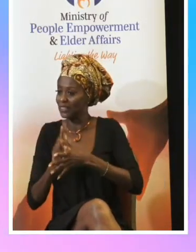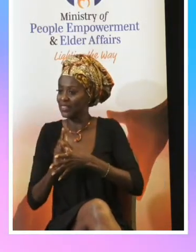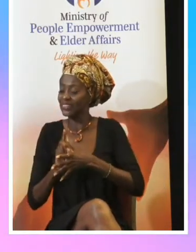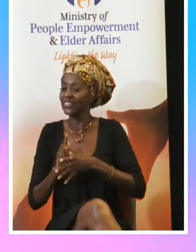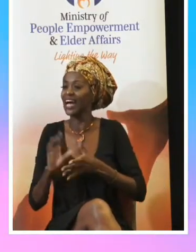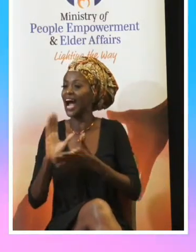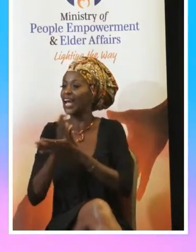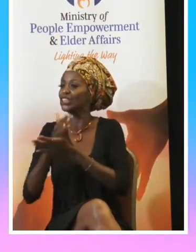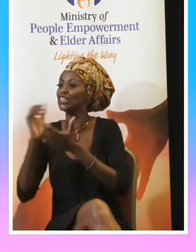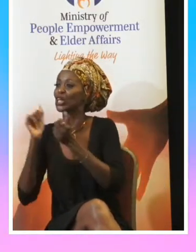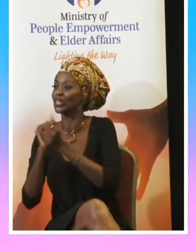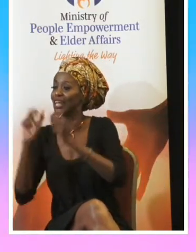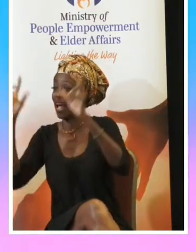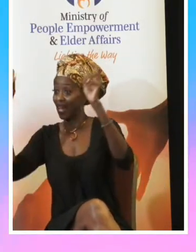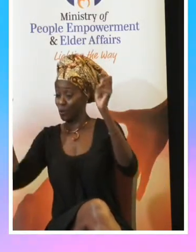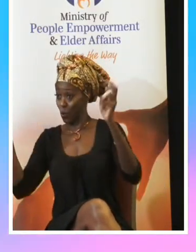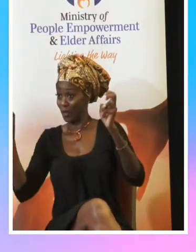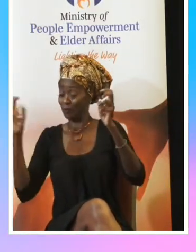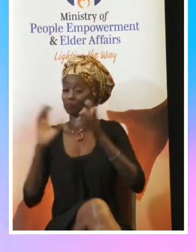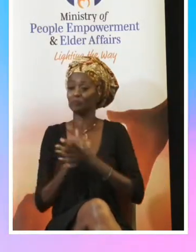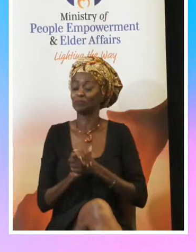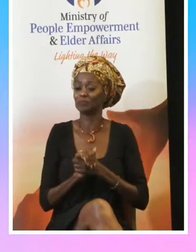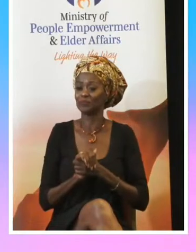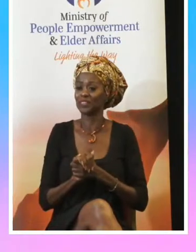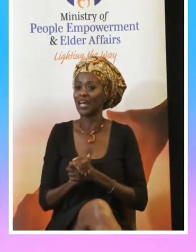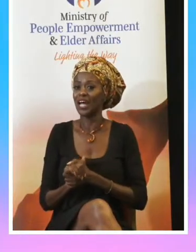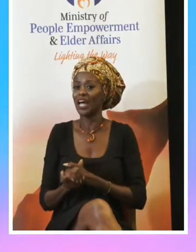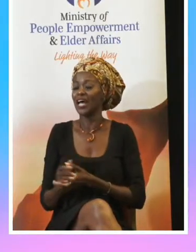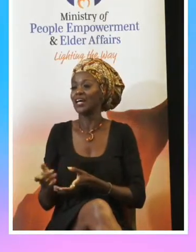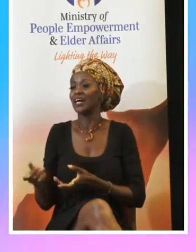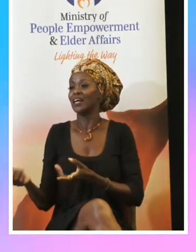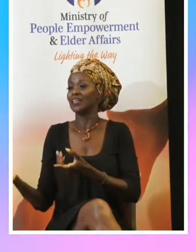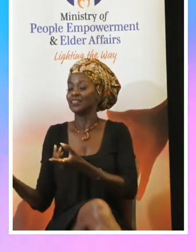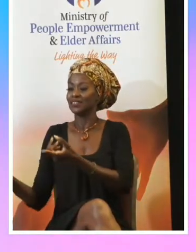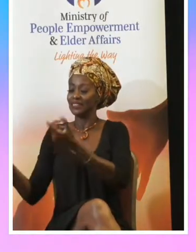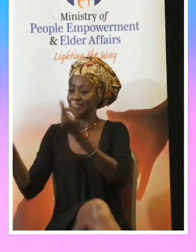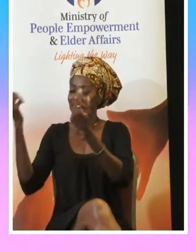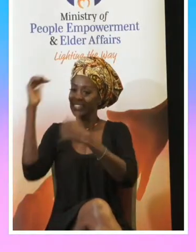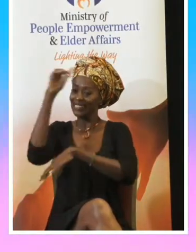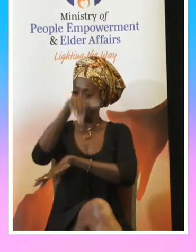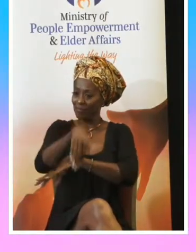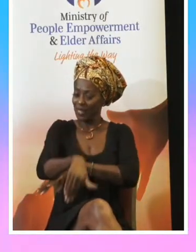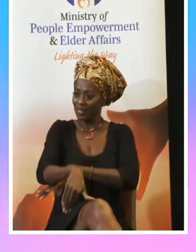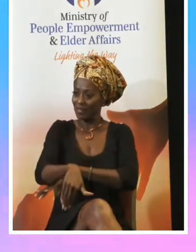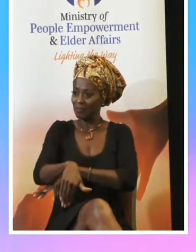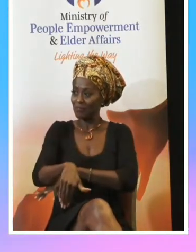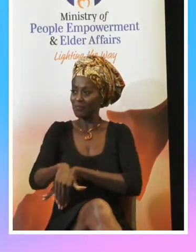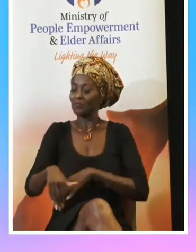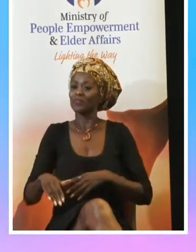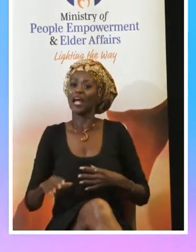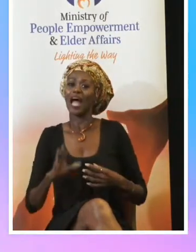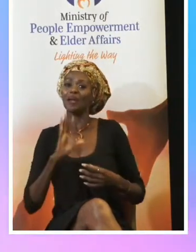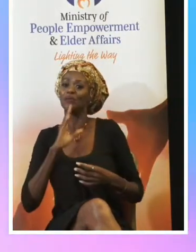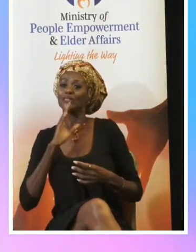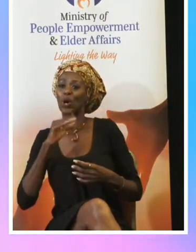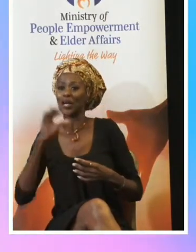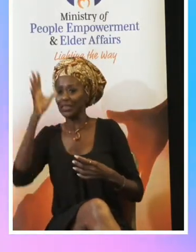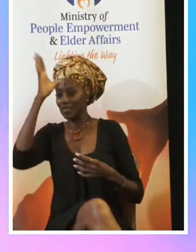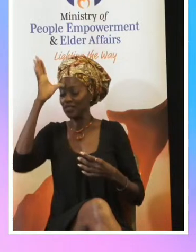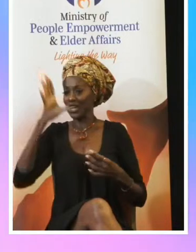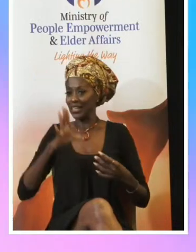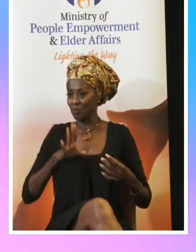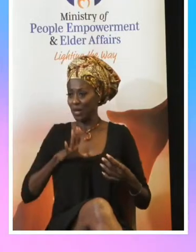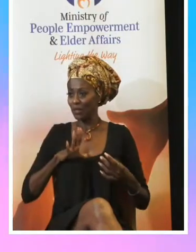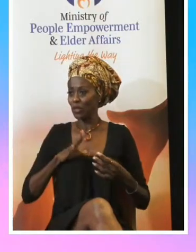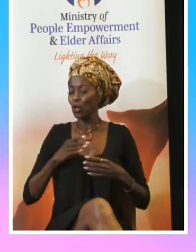last week, and he came in this evening. He just became an amputee. And I don't want to shout you out, but I'm glad you are